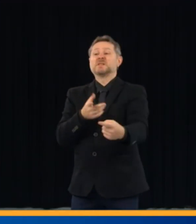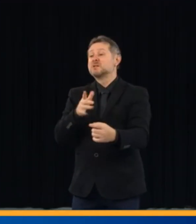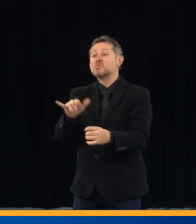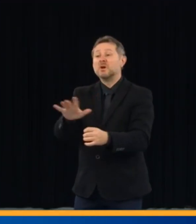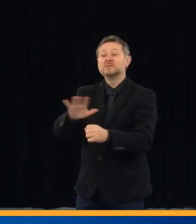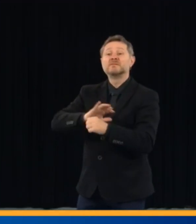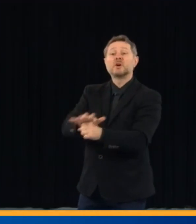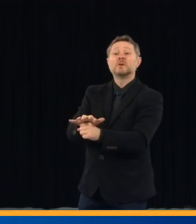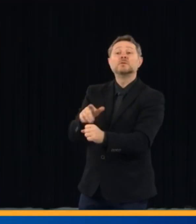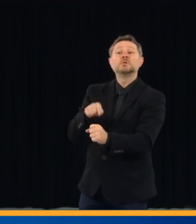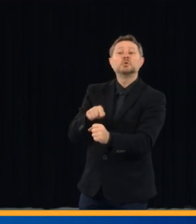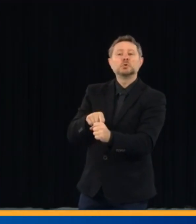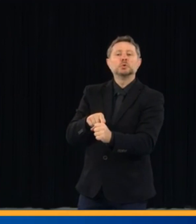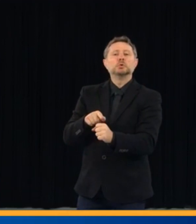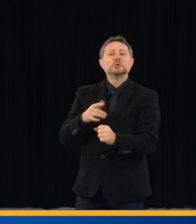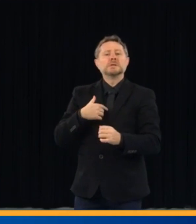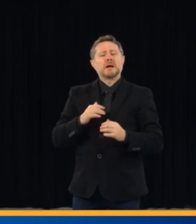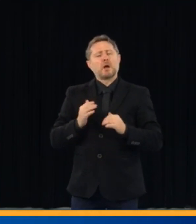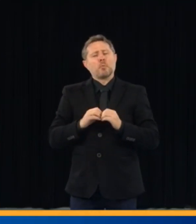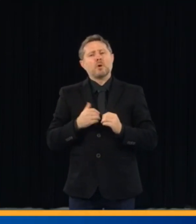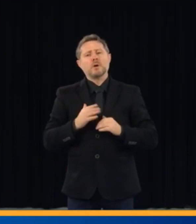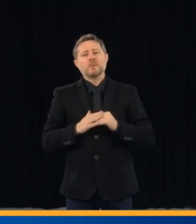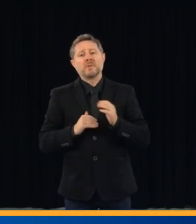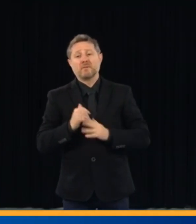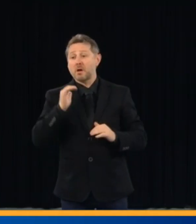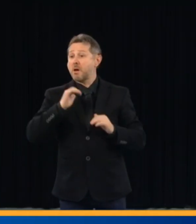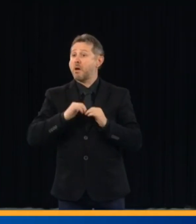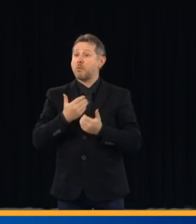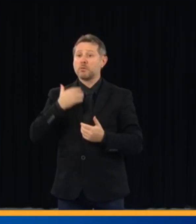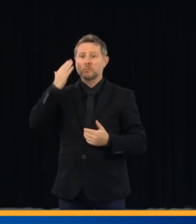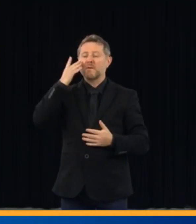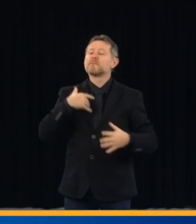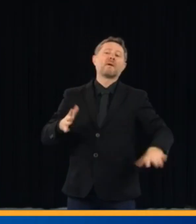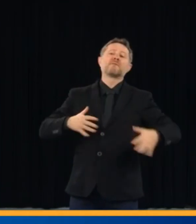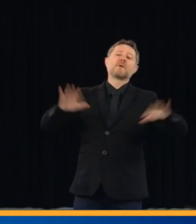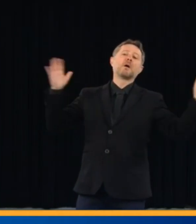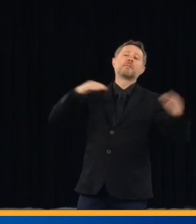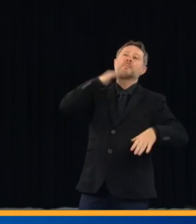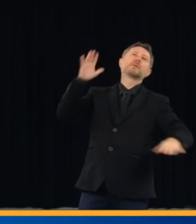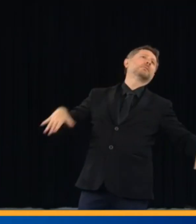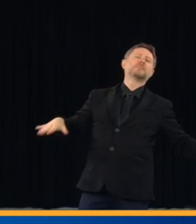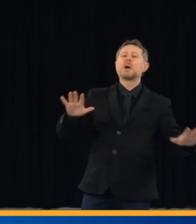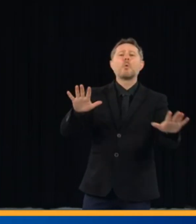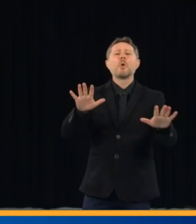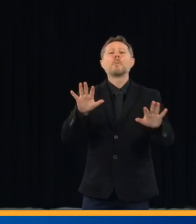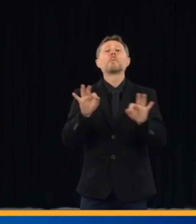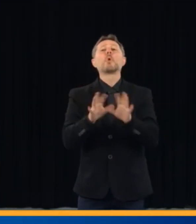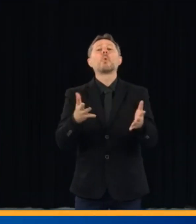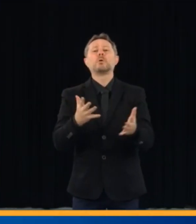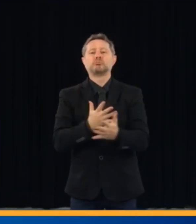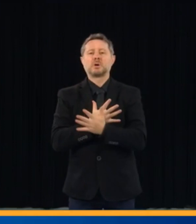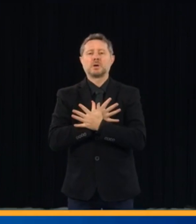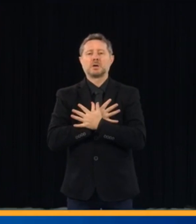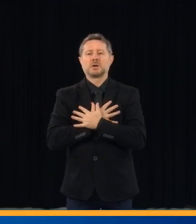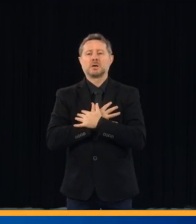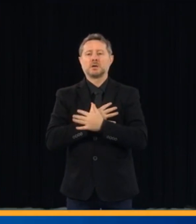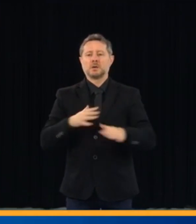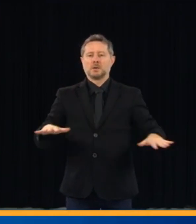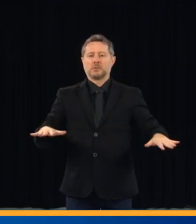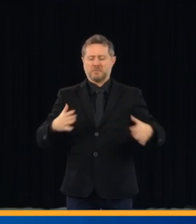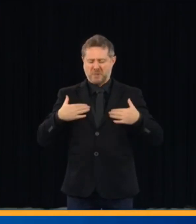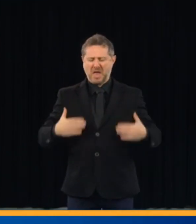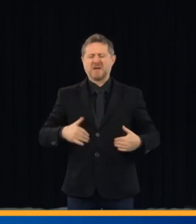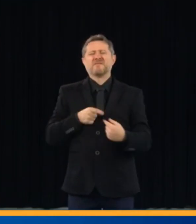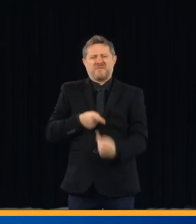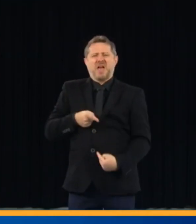people out. You got to rest because your body has the fever because it's fighting the virus. And you've got to chill. I'm